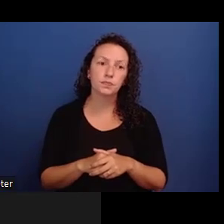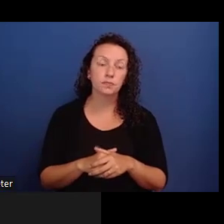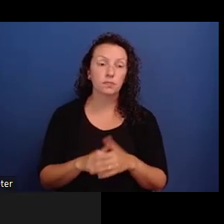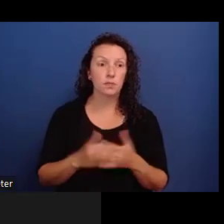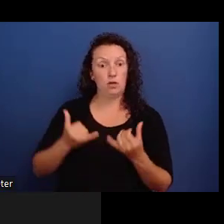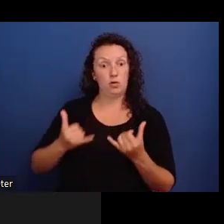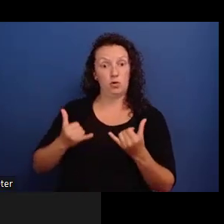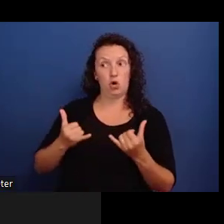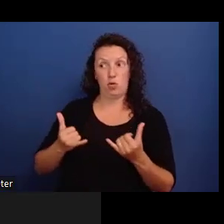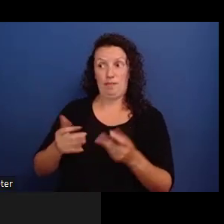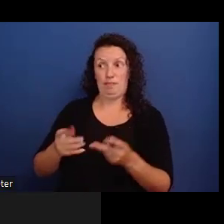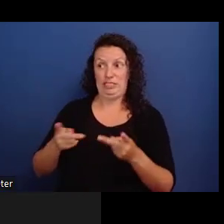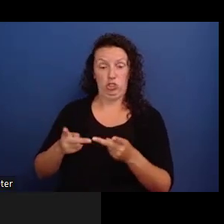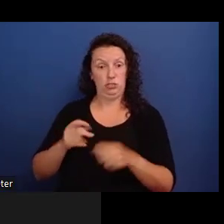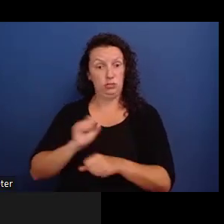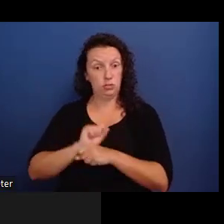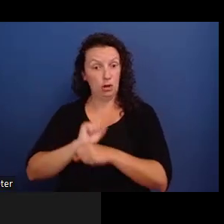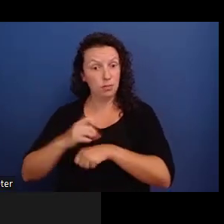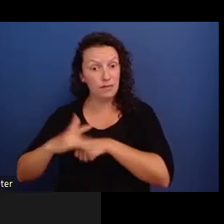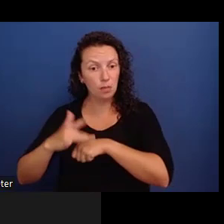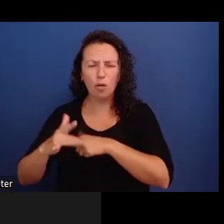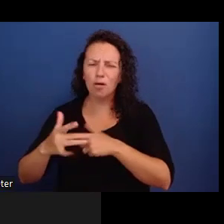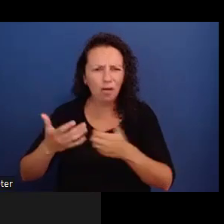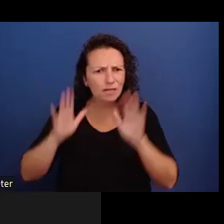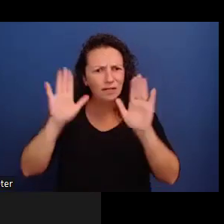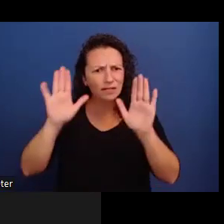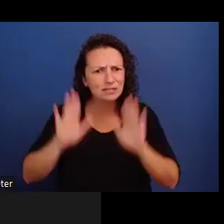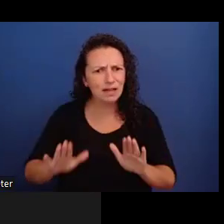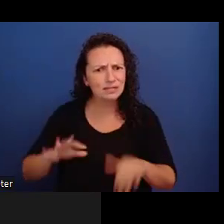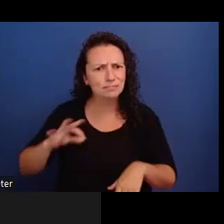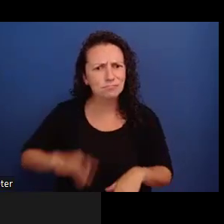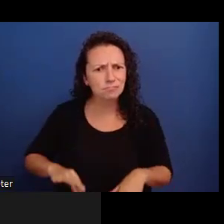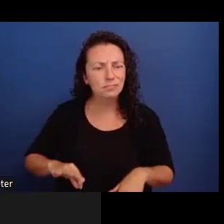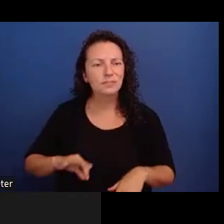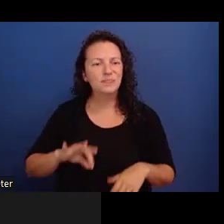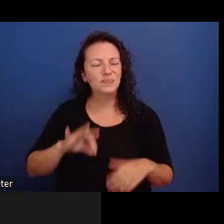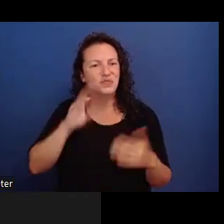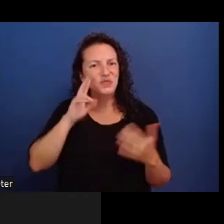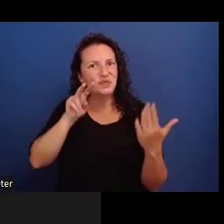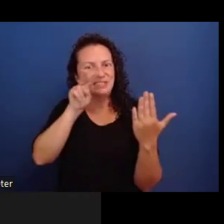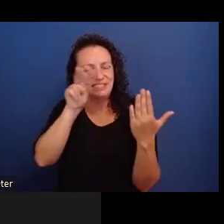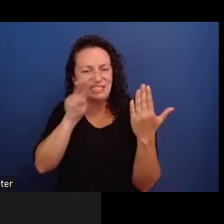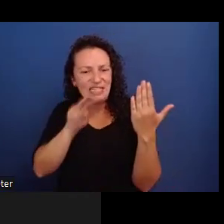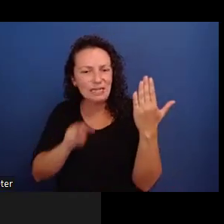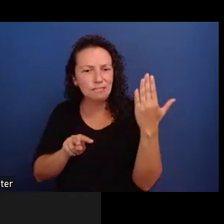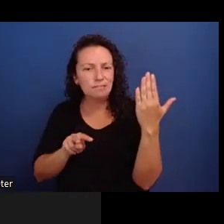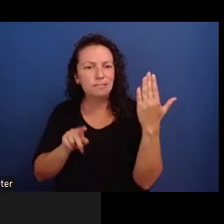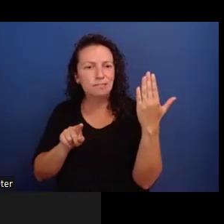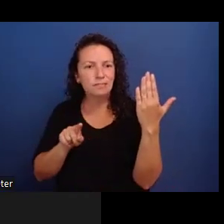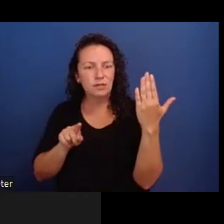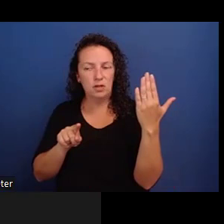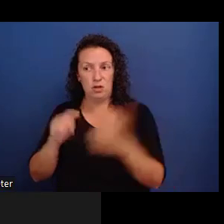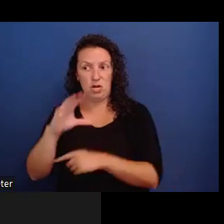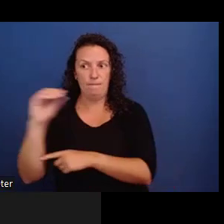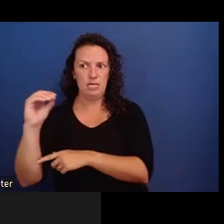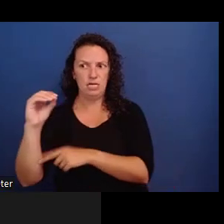positions, really fantastic, right? Because it's a chance to see sort of the way companies advertise for